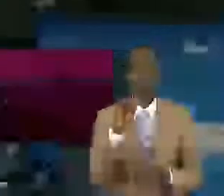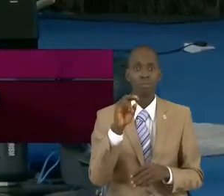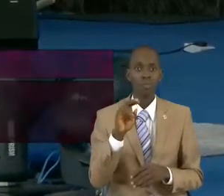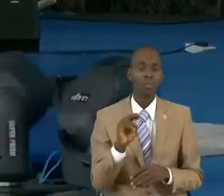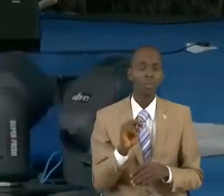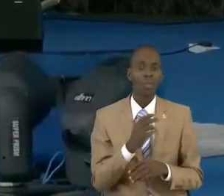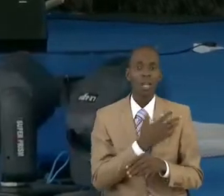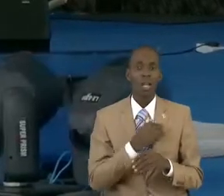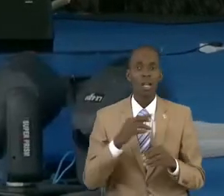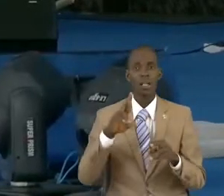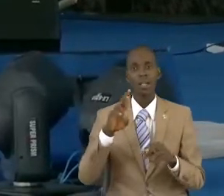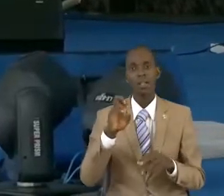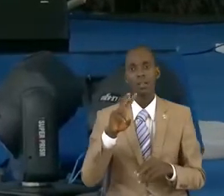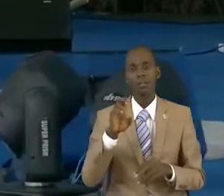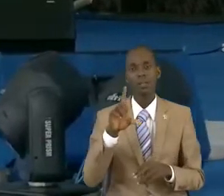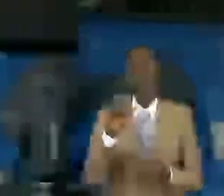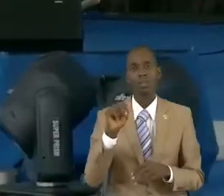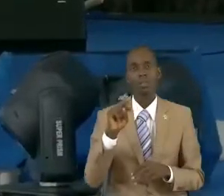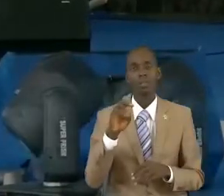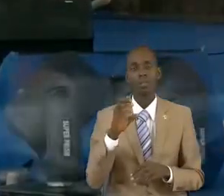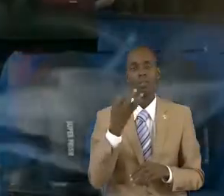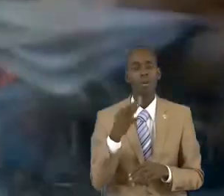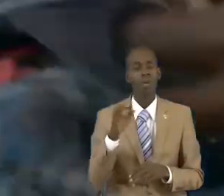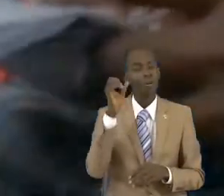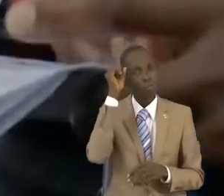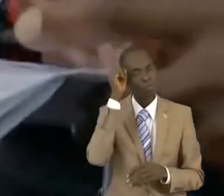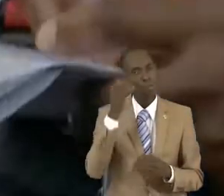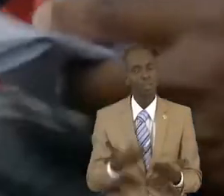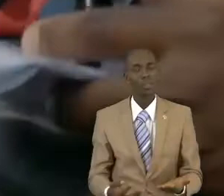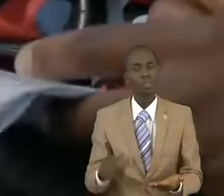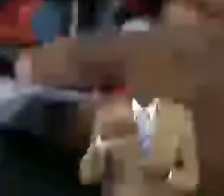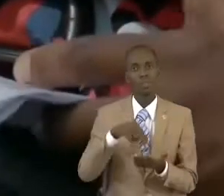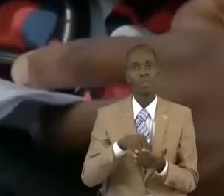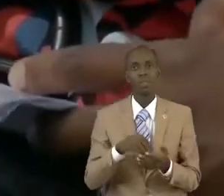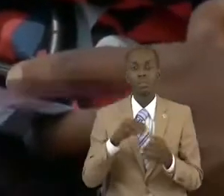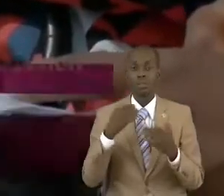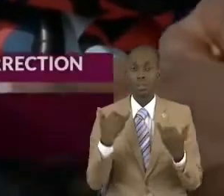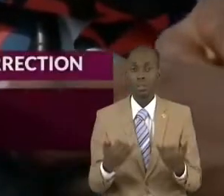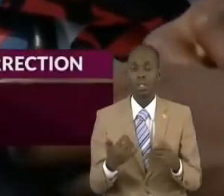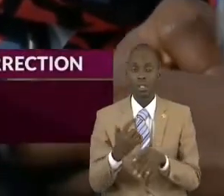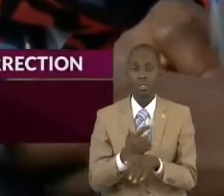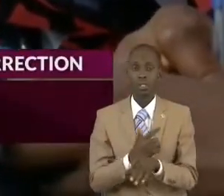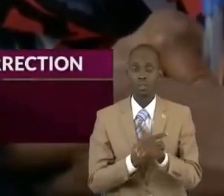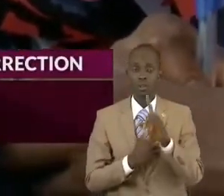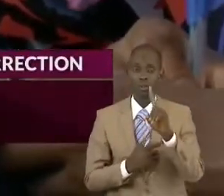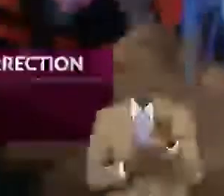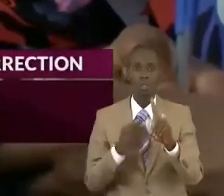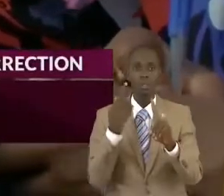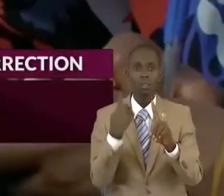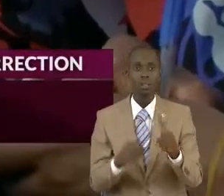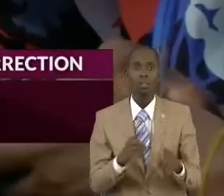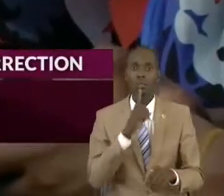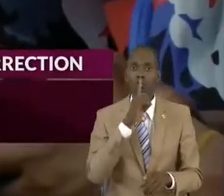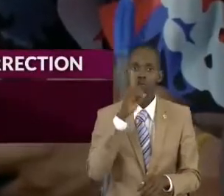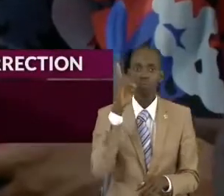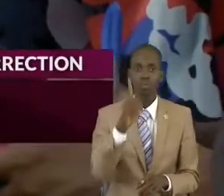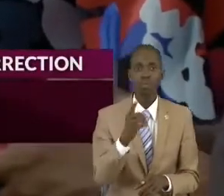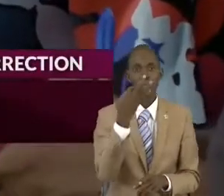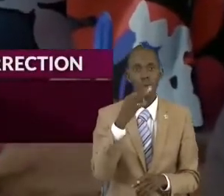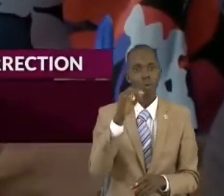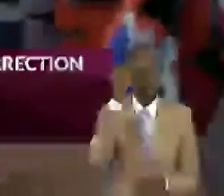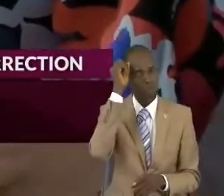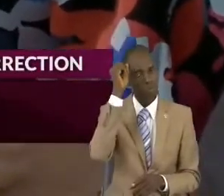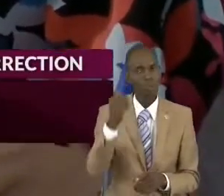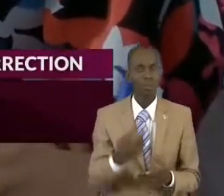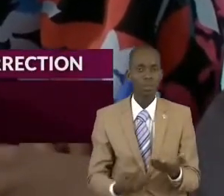things we're looking at. Number one, the reality of his resurrection. Not a story. And